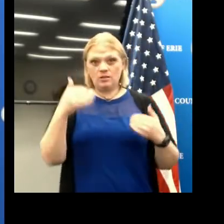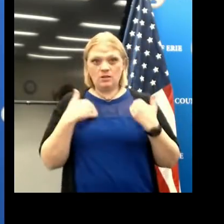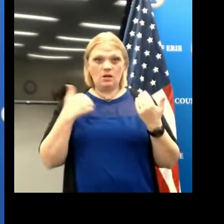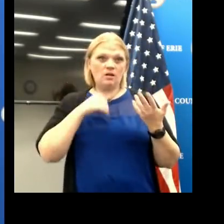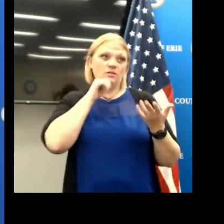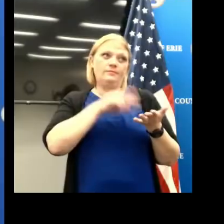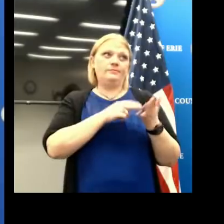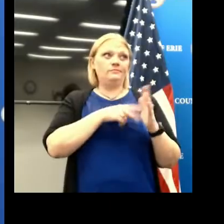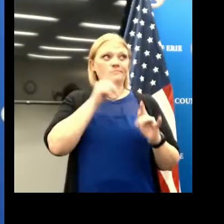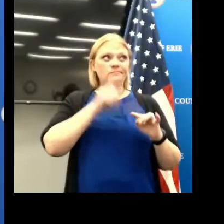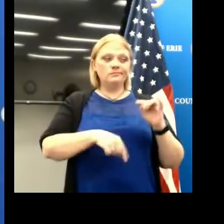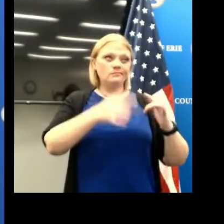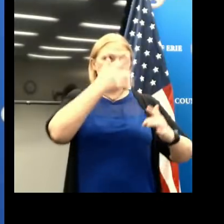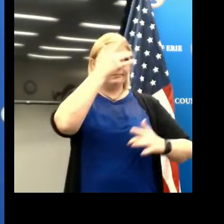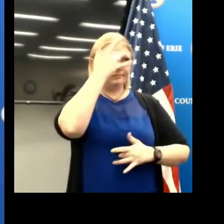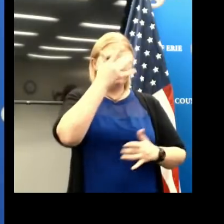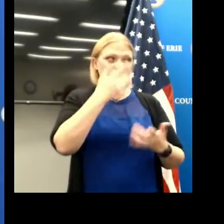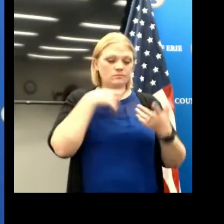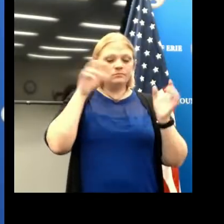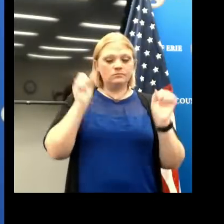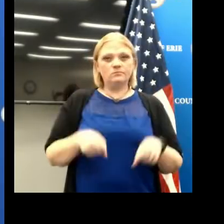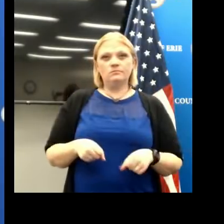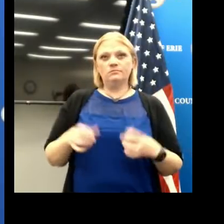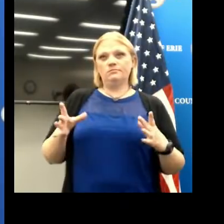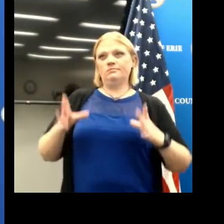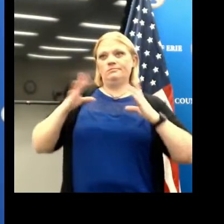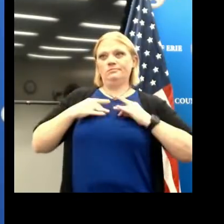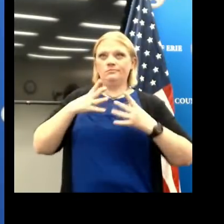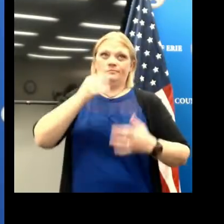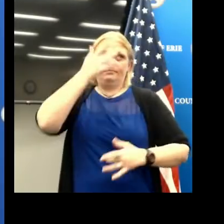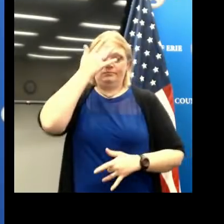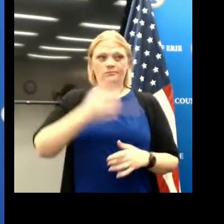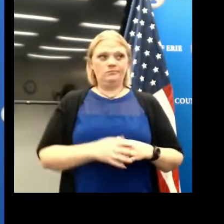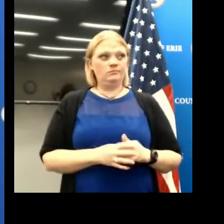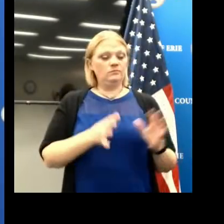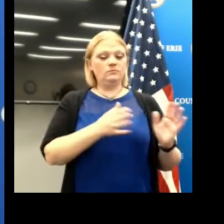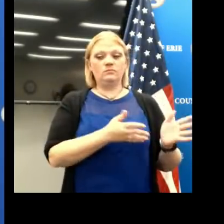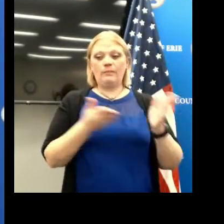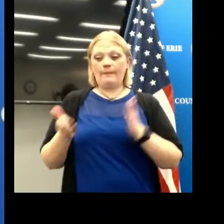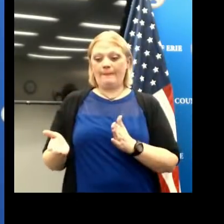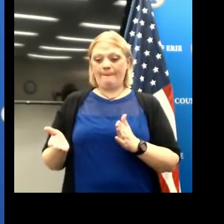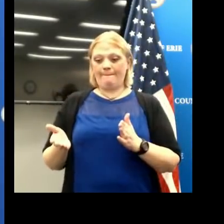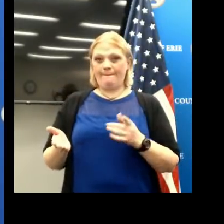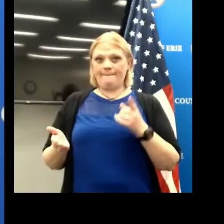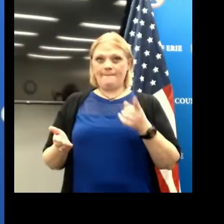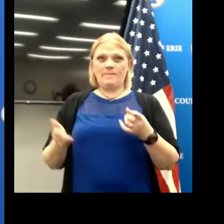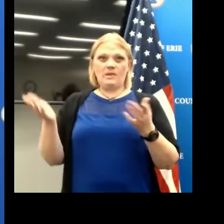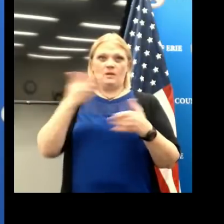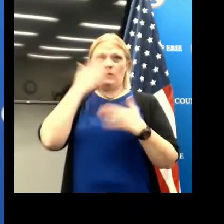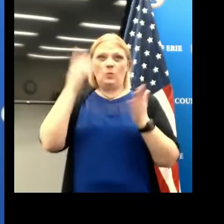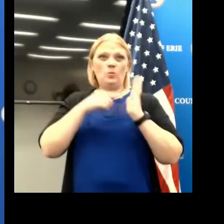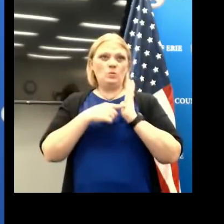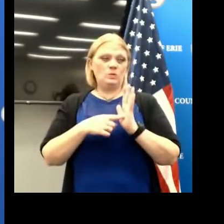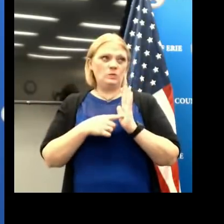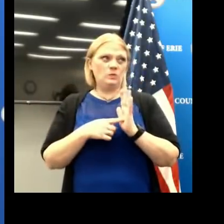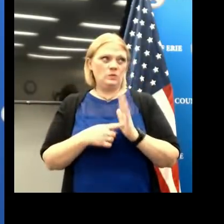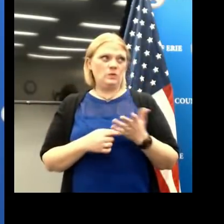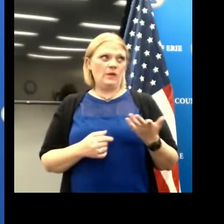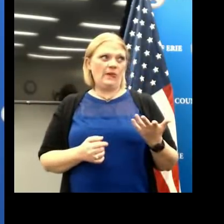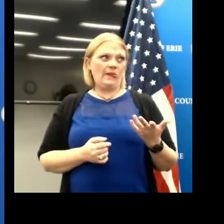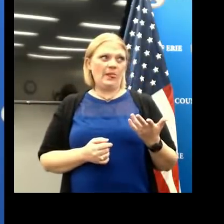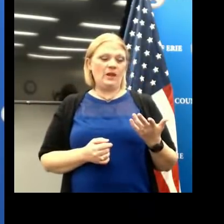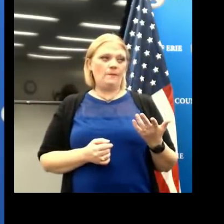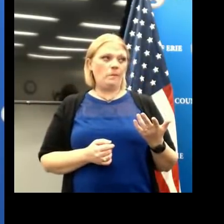can't catch it, and it certainly doesn't mean you can't get sick from it. With regards to the asymptomatic, I'd have to turn it over to the doctor. We do know that there